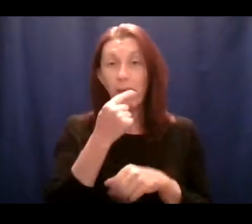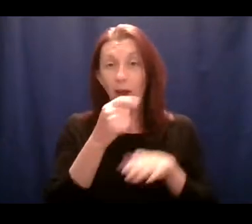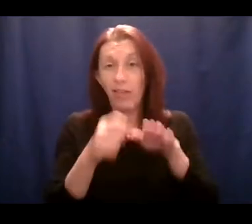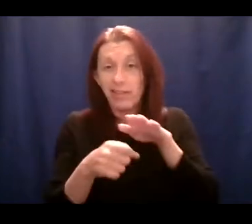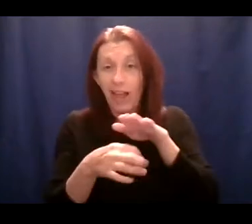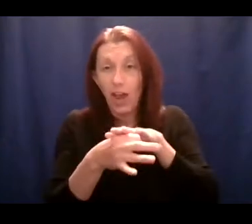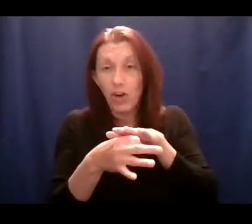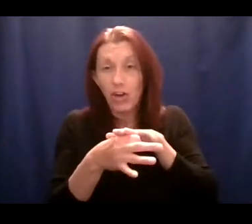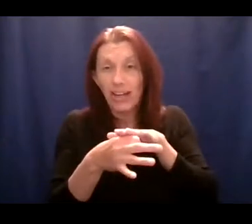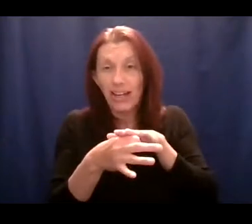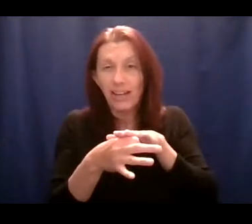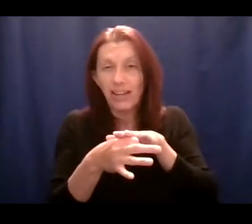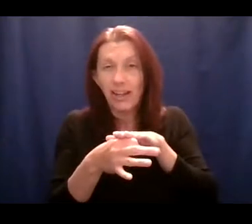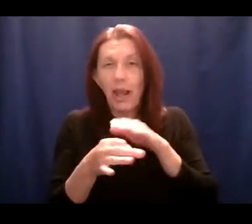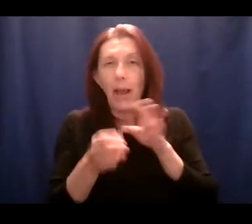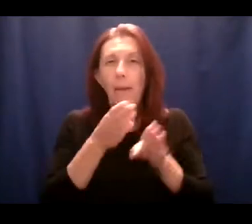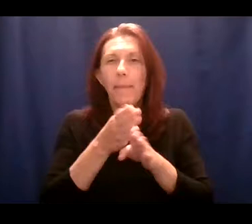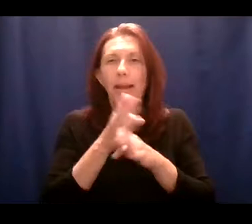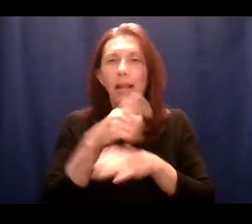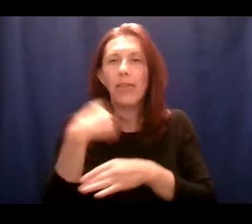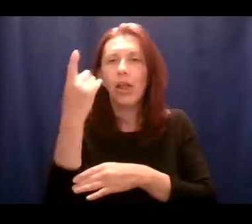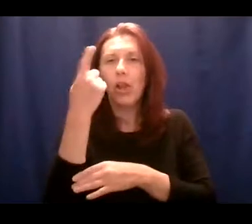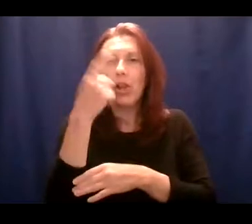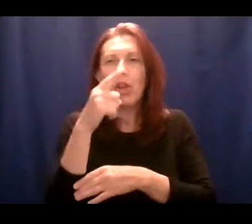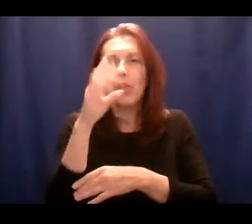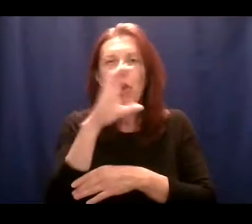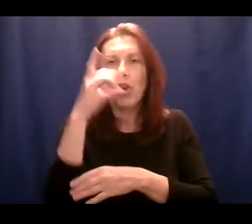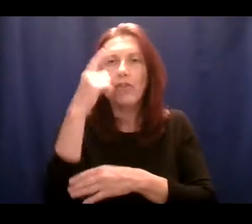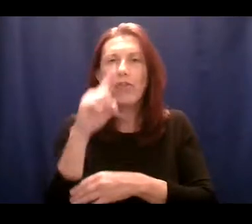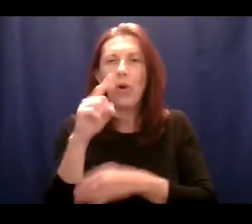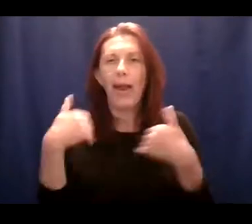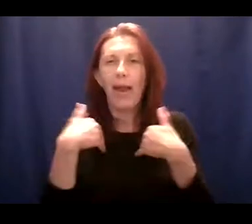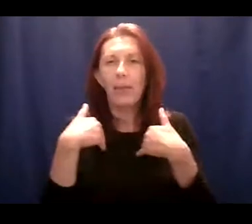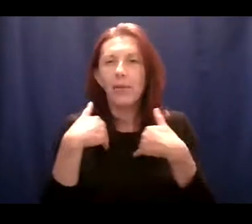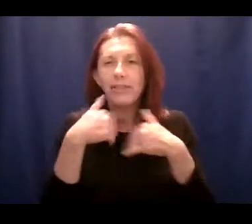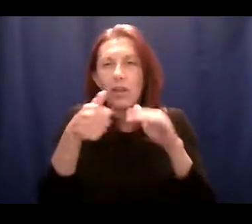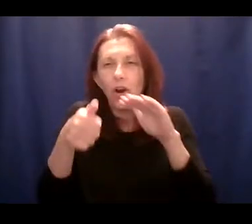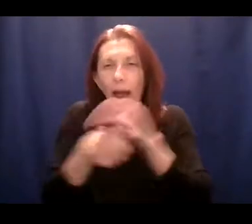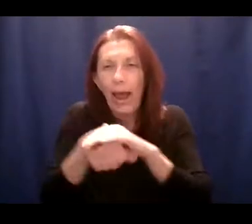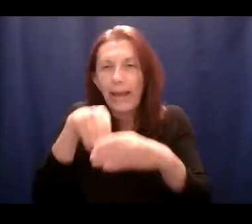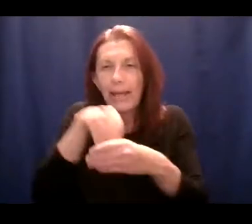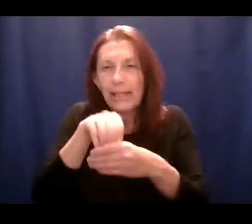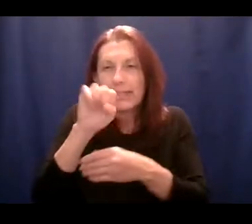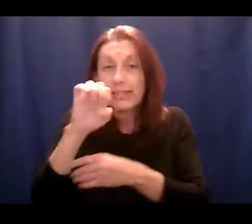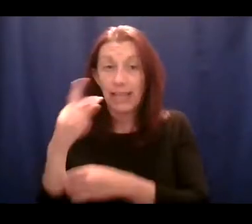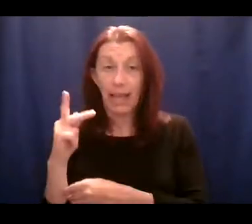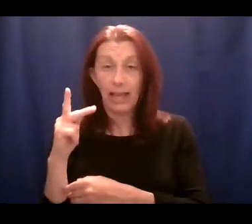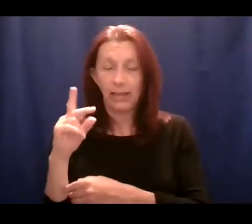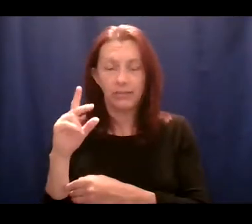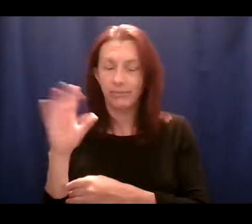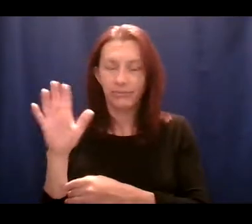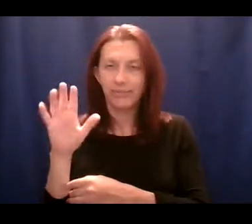not moving very quickly. So here's another great video that I can step off the screen here so that you can look. So again, that mouth is at the